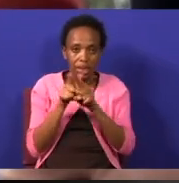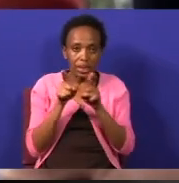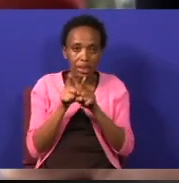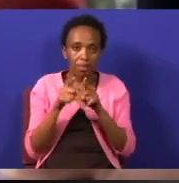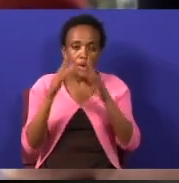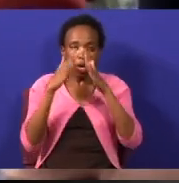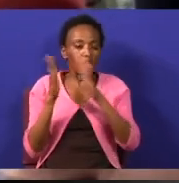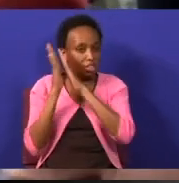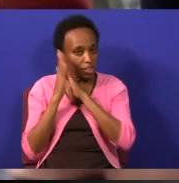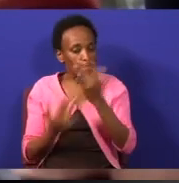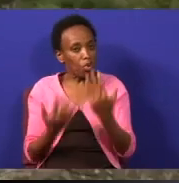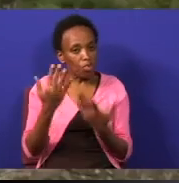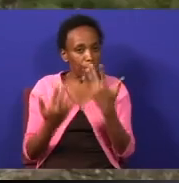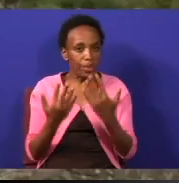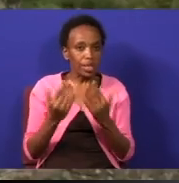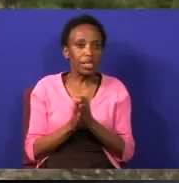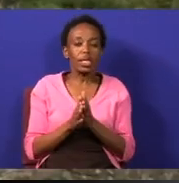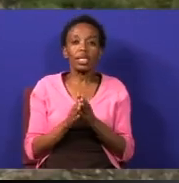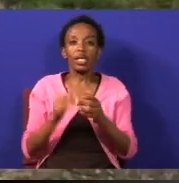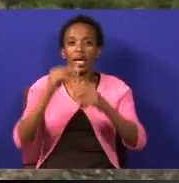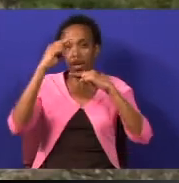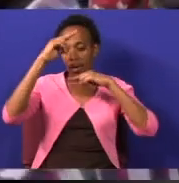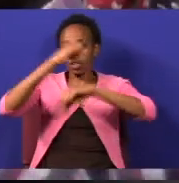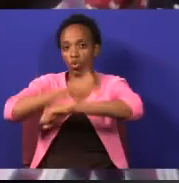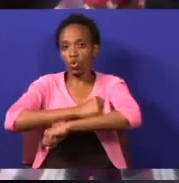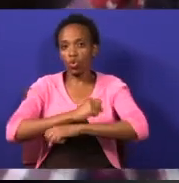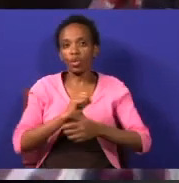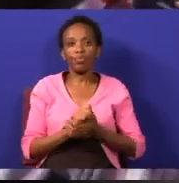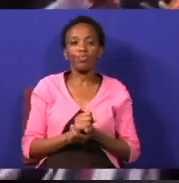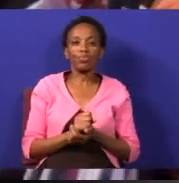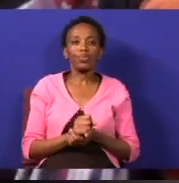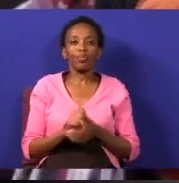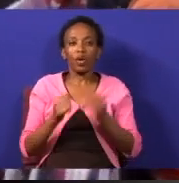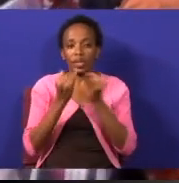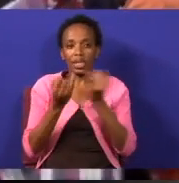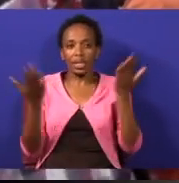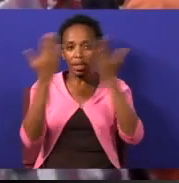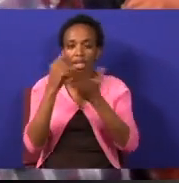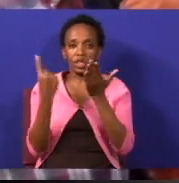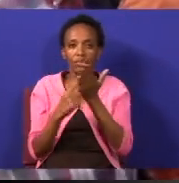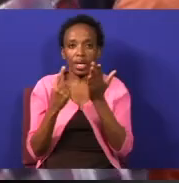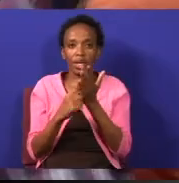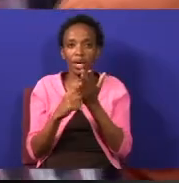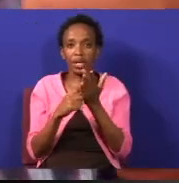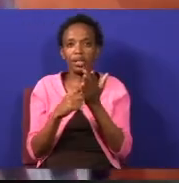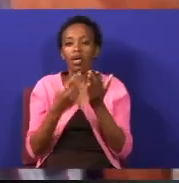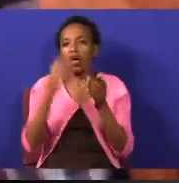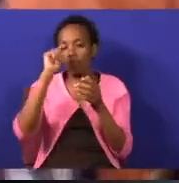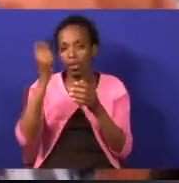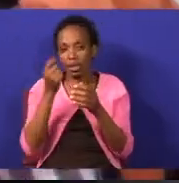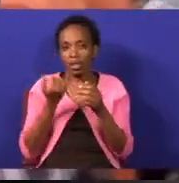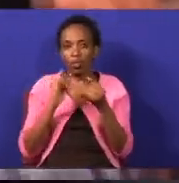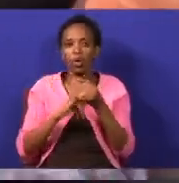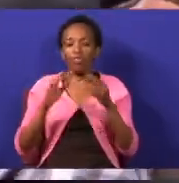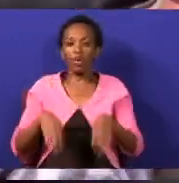set on fire at the Lubiriha Secondary School in Pondwe. On Saturday night, Uganda's First Lady, Janet Museveni, provided